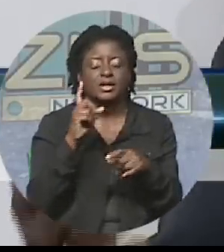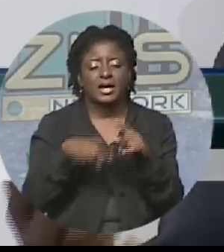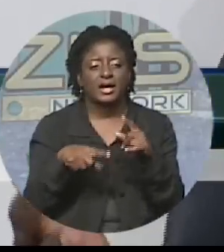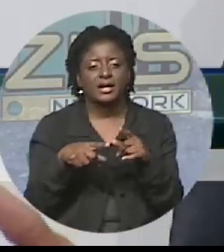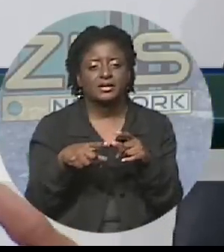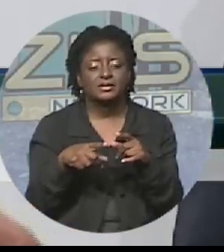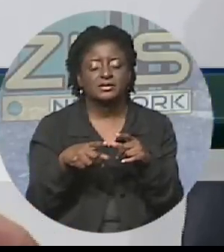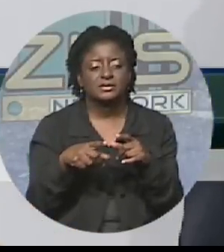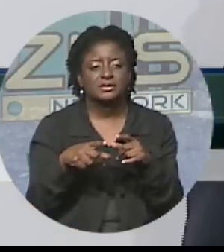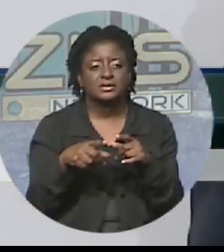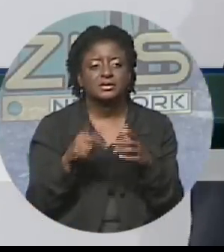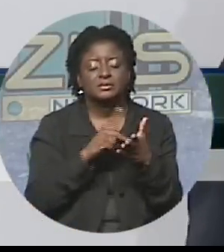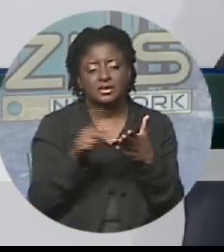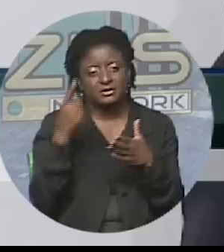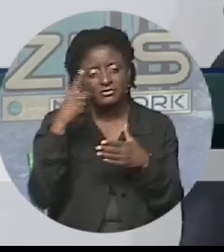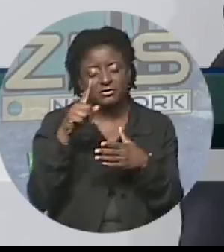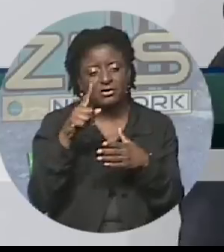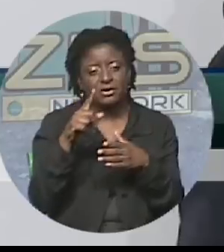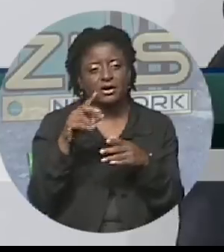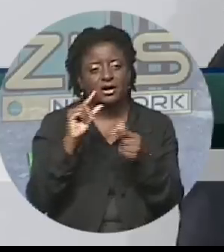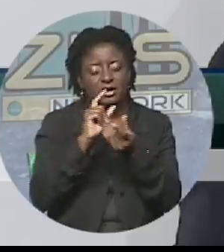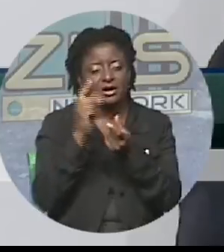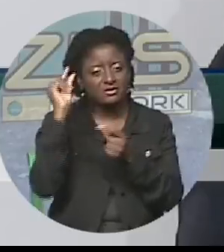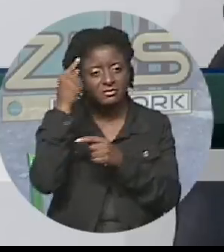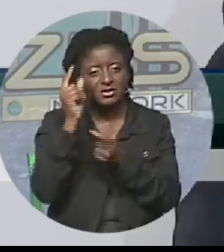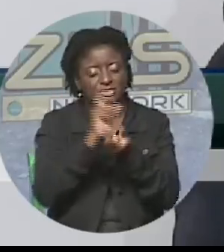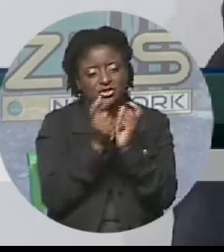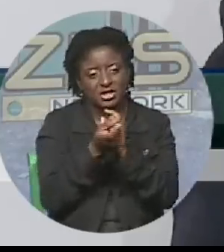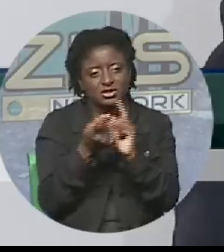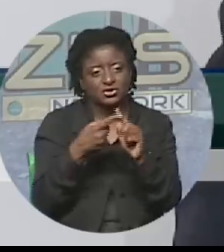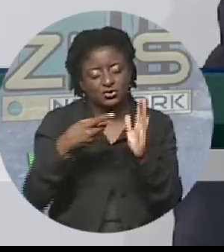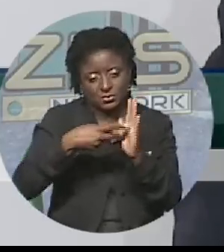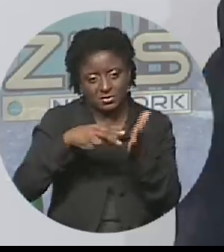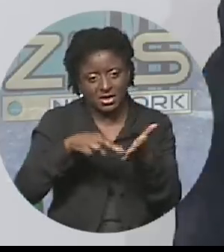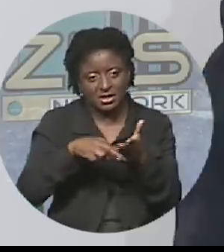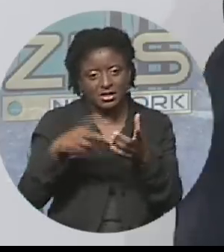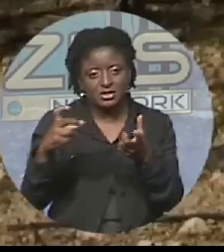the destruction of the school. We